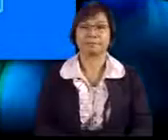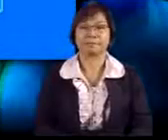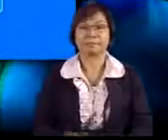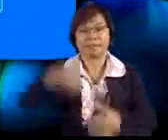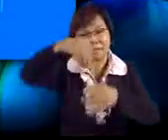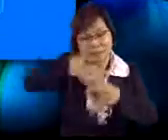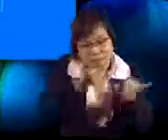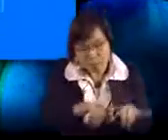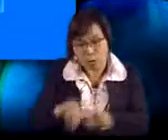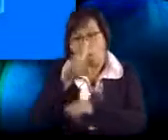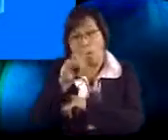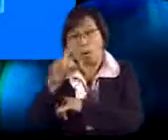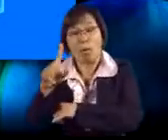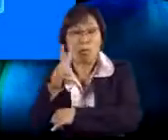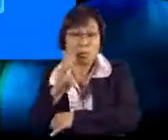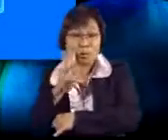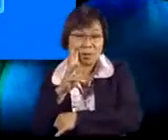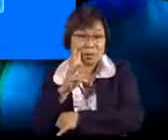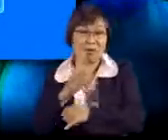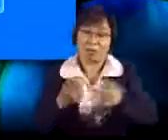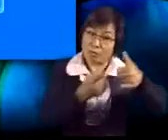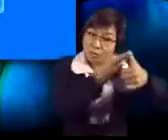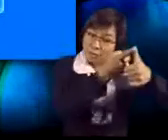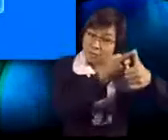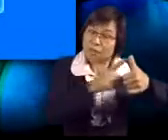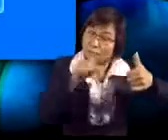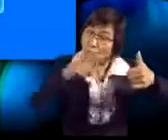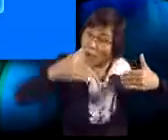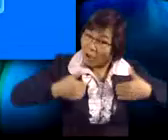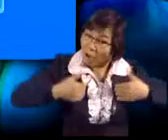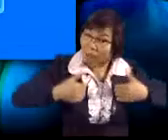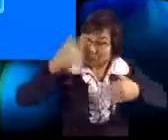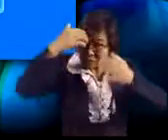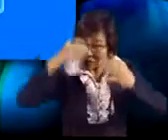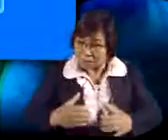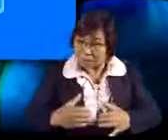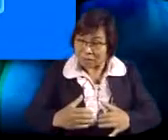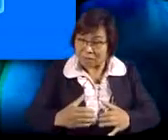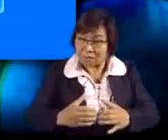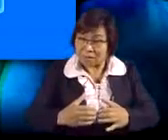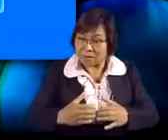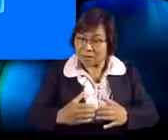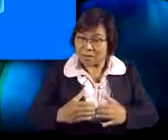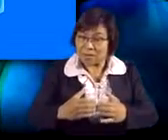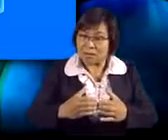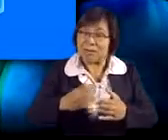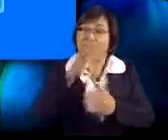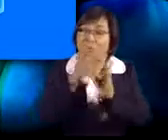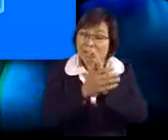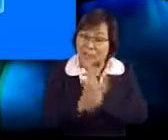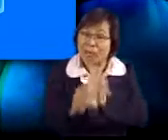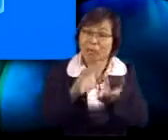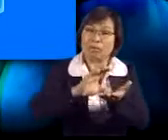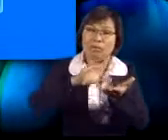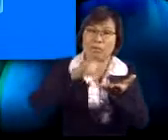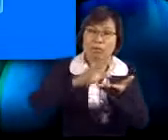In measuring volume of liquid, firstly, you have to determine the capacity of the volume that the